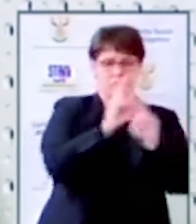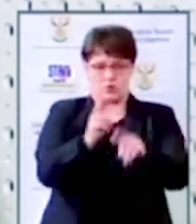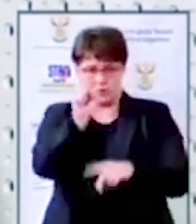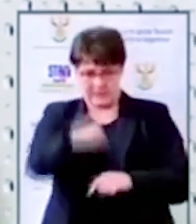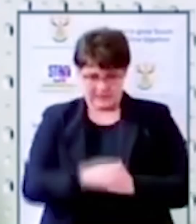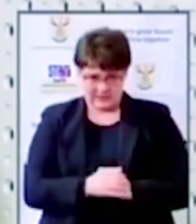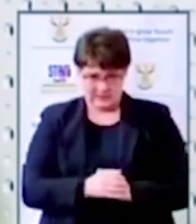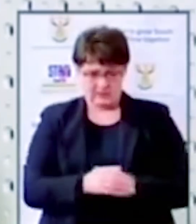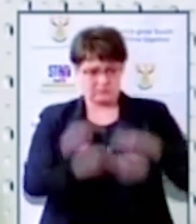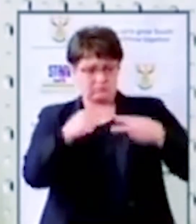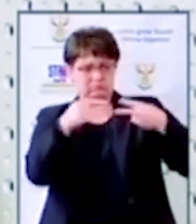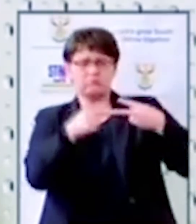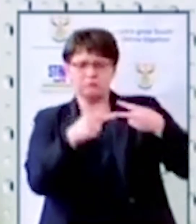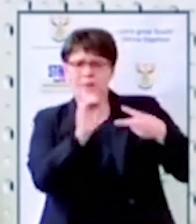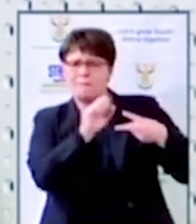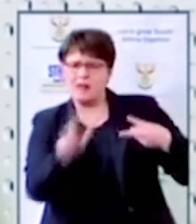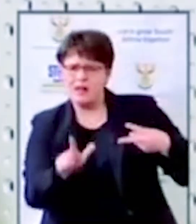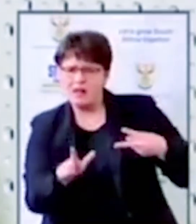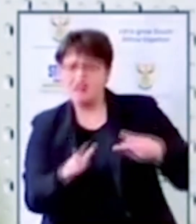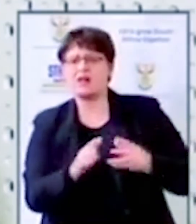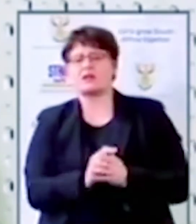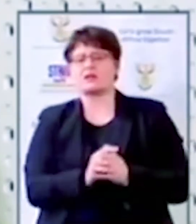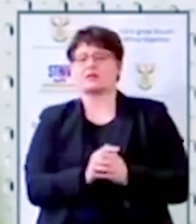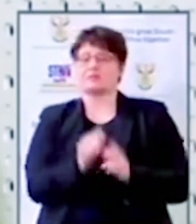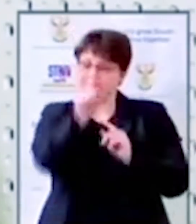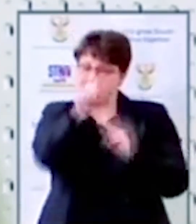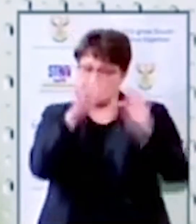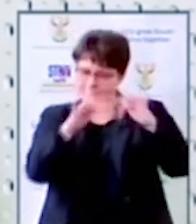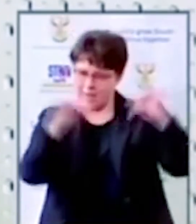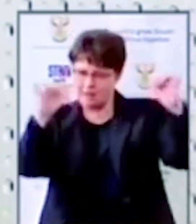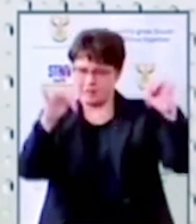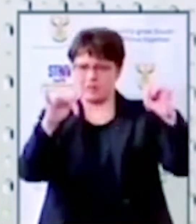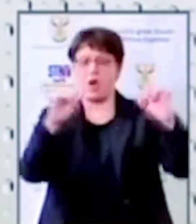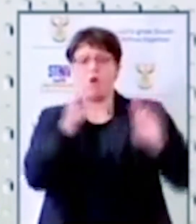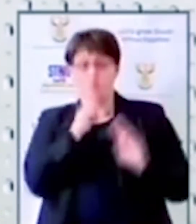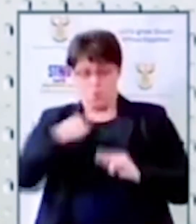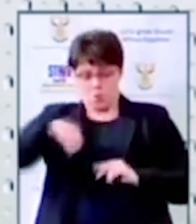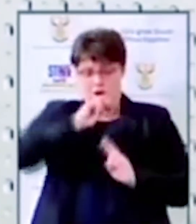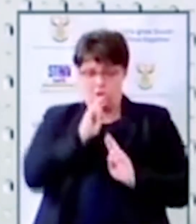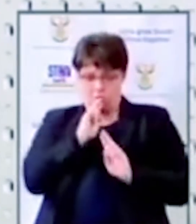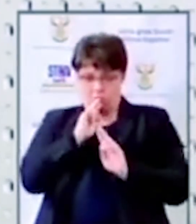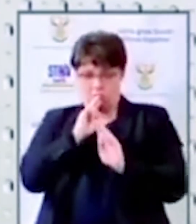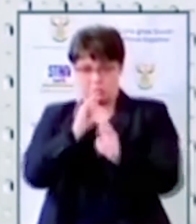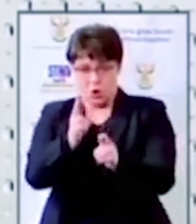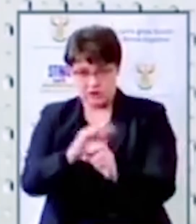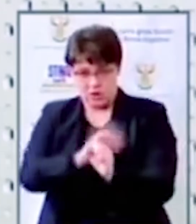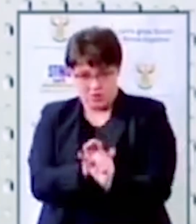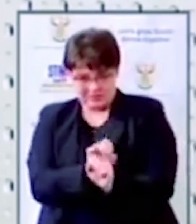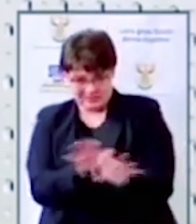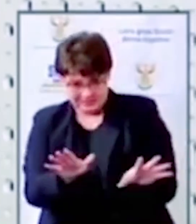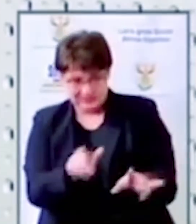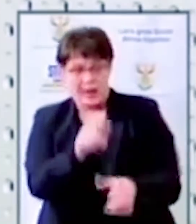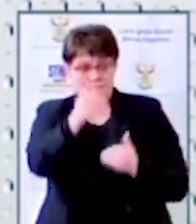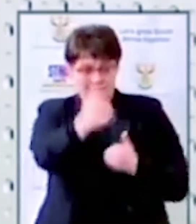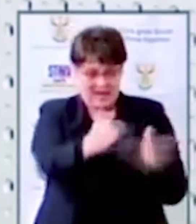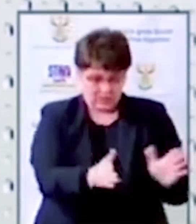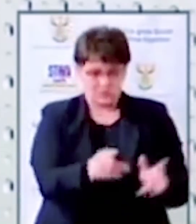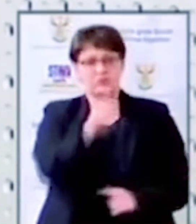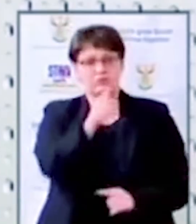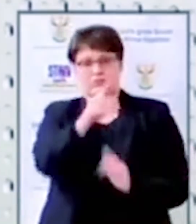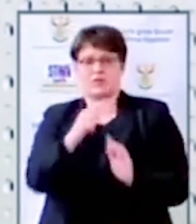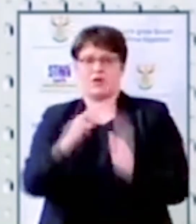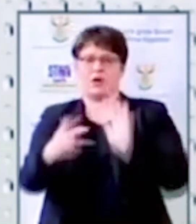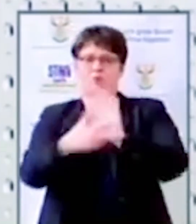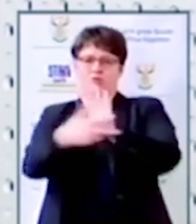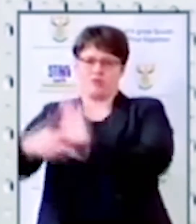bills ask Parliament to approve the response package to COVID-19.